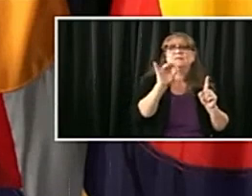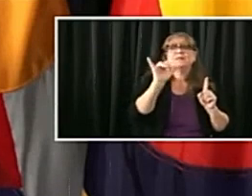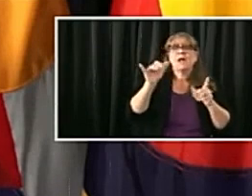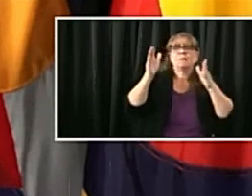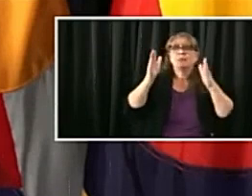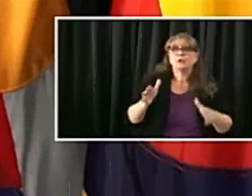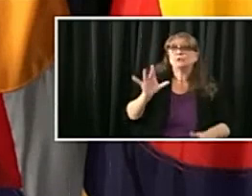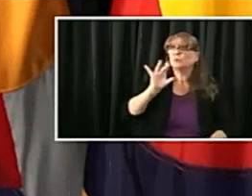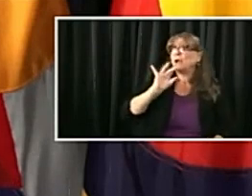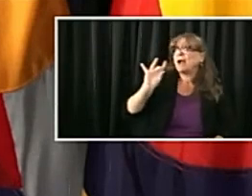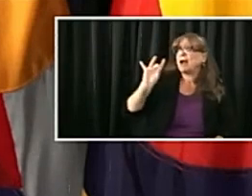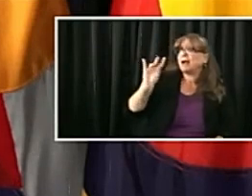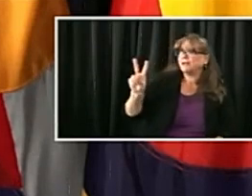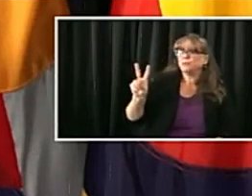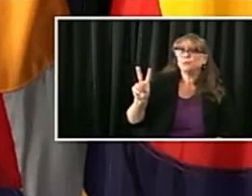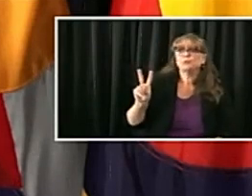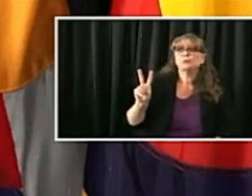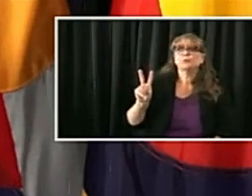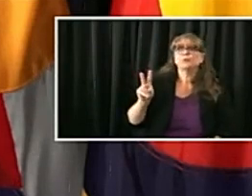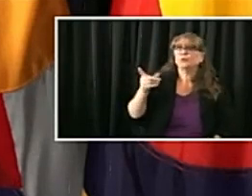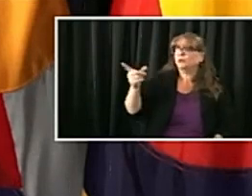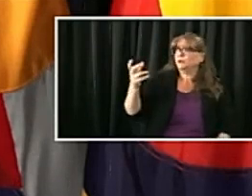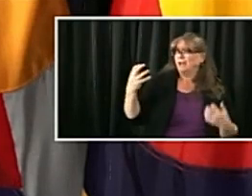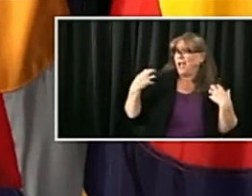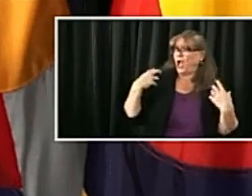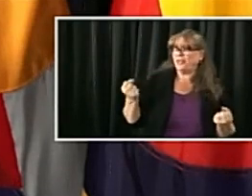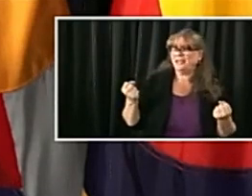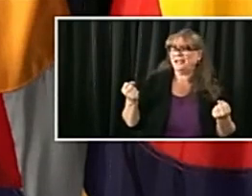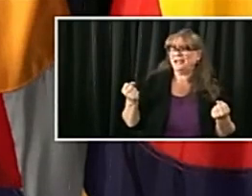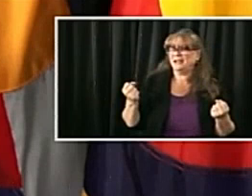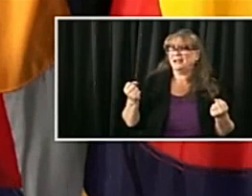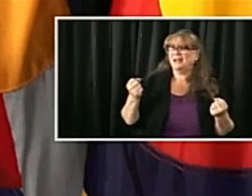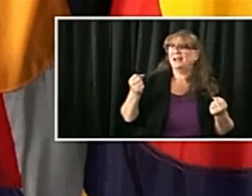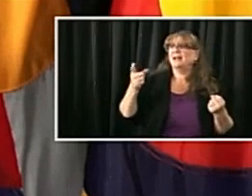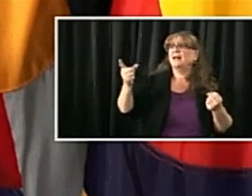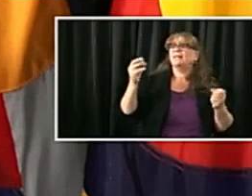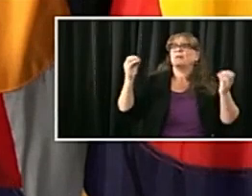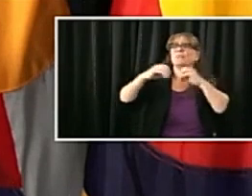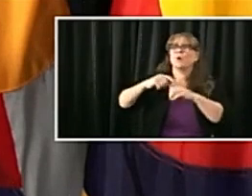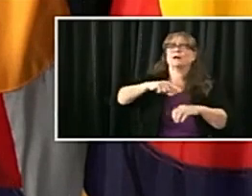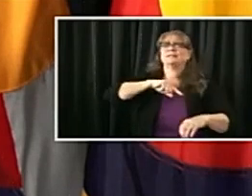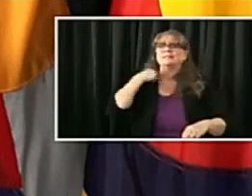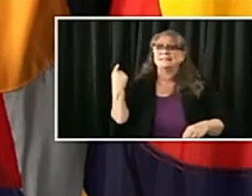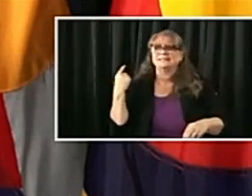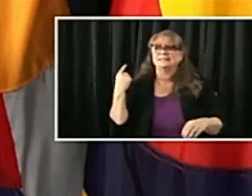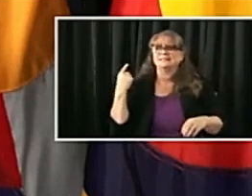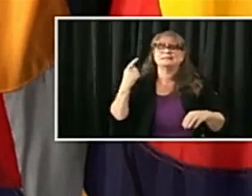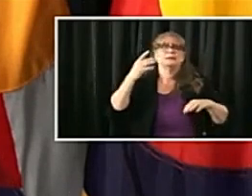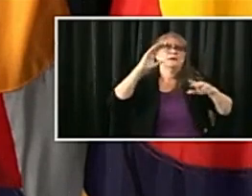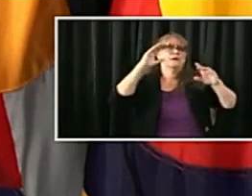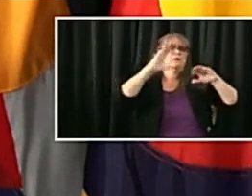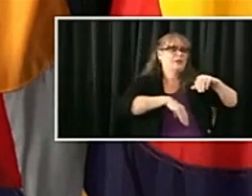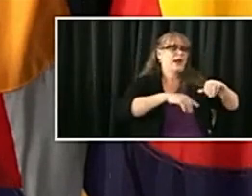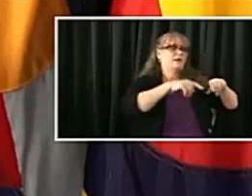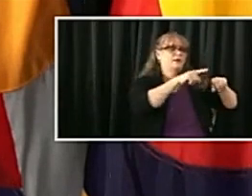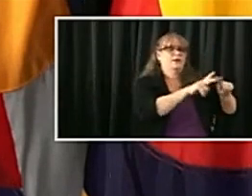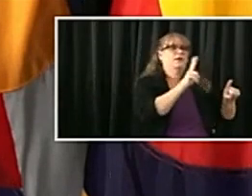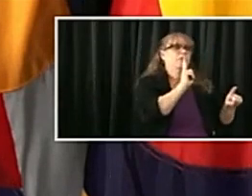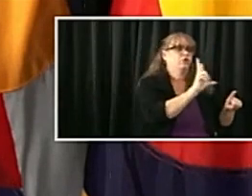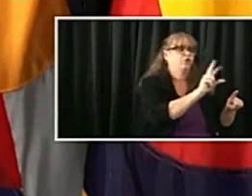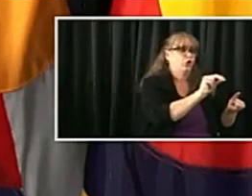or 30 or 40-year-old with pre-existing conditions. And so guided by that, we've prioritized the group